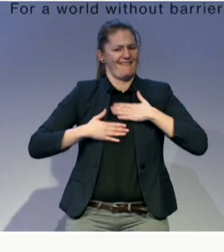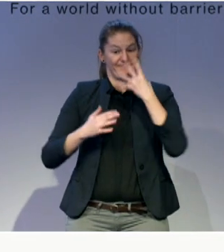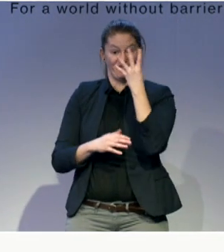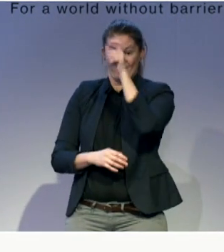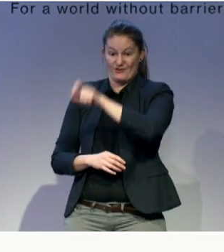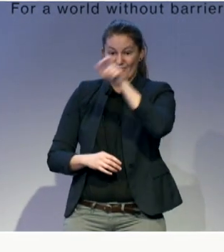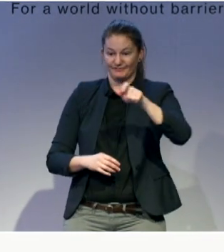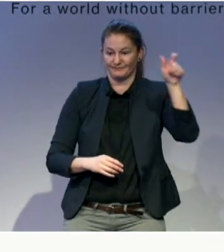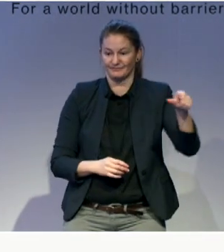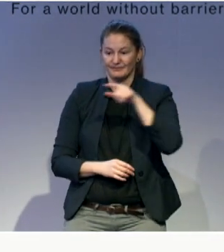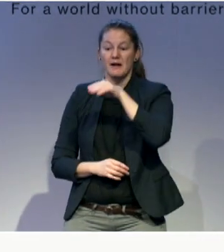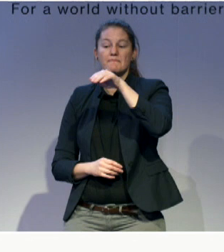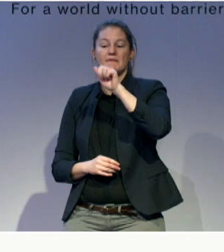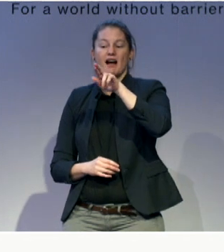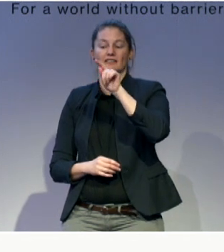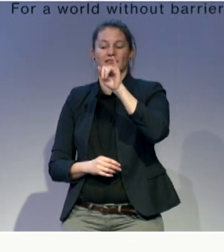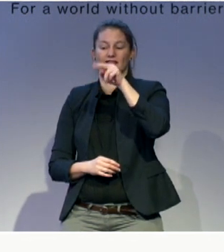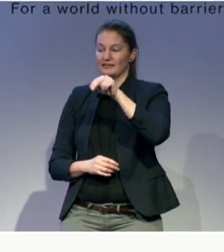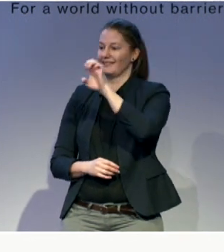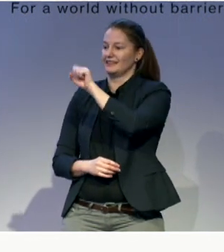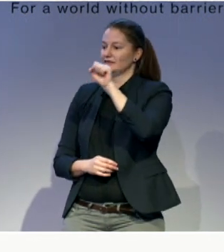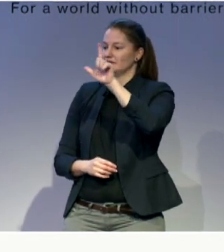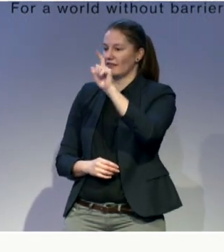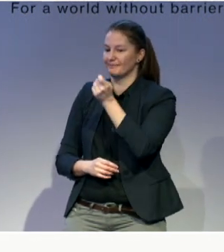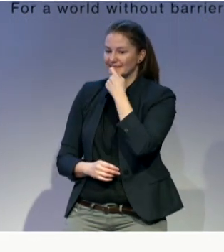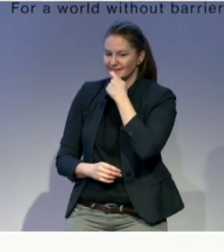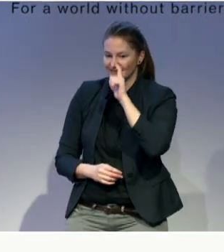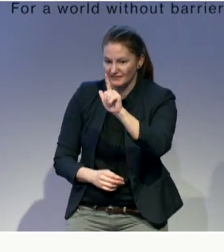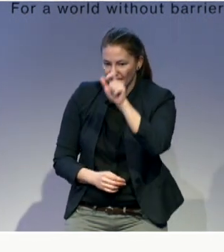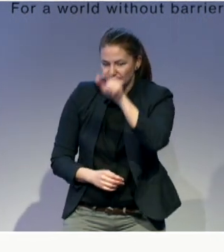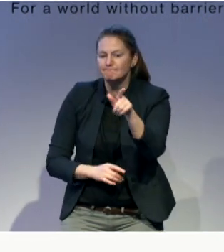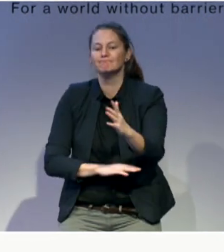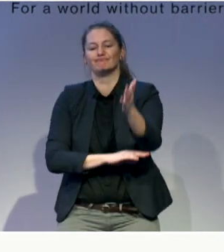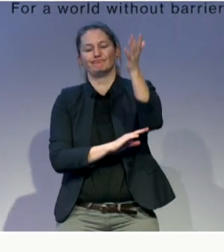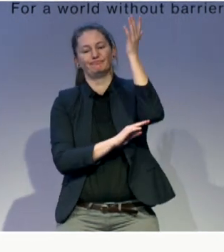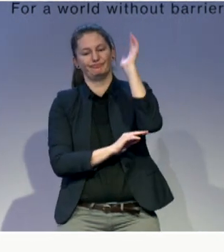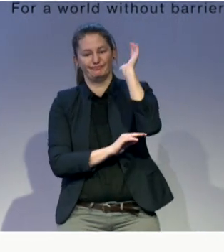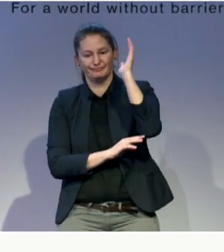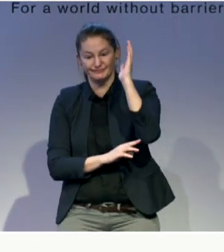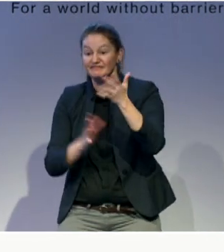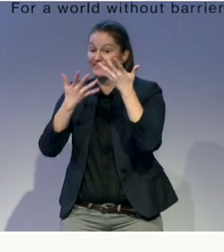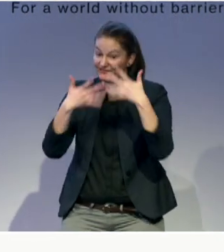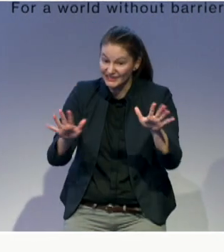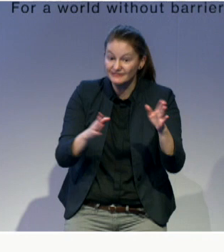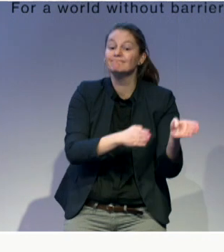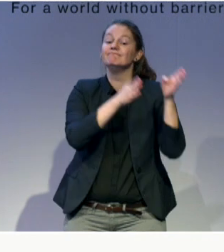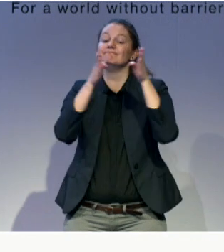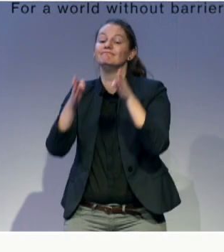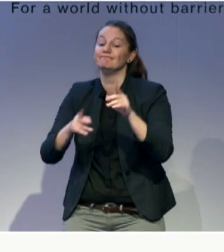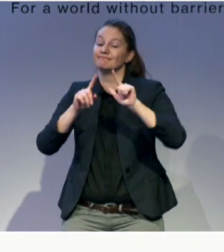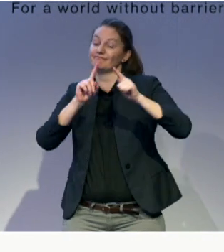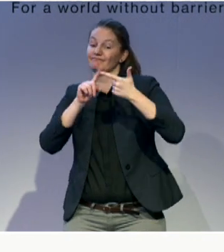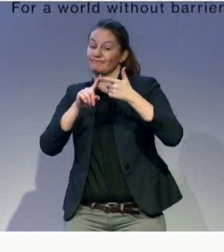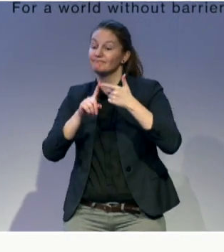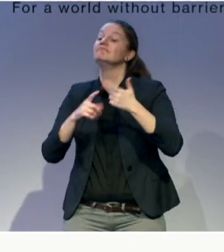award 20 of our awardees. It's fast-paced, okay? And any of you who was here last night, we were on it. So